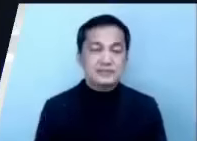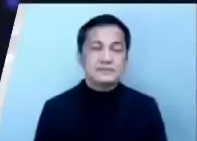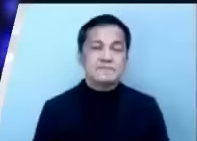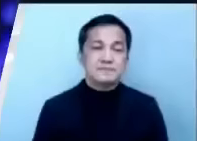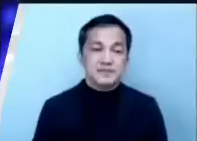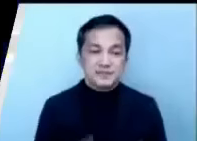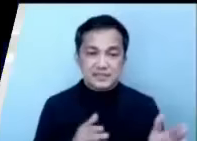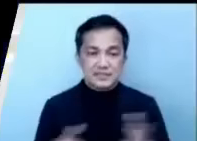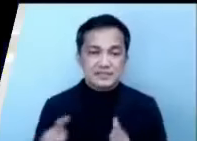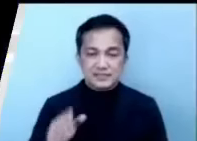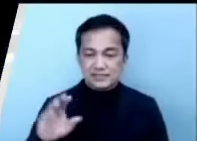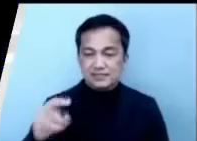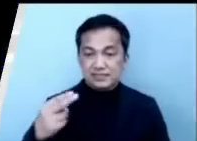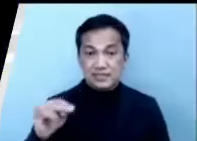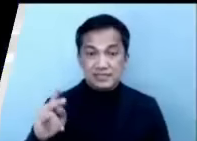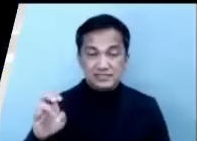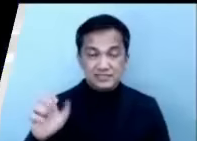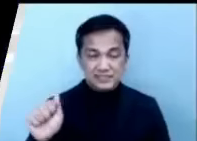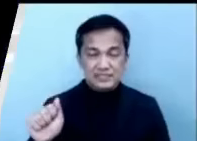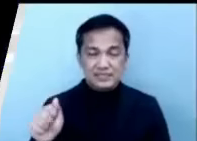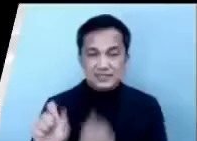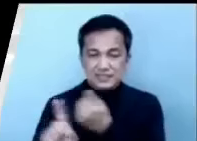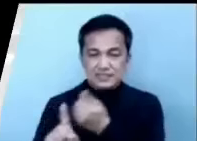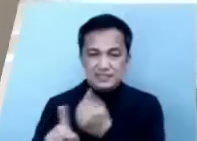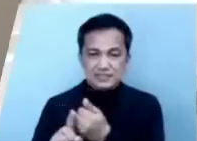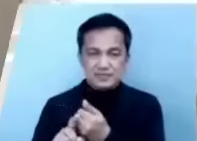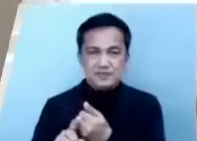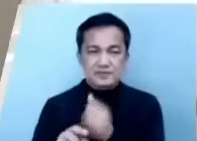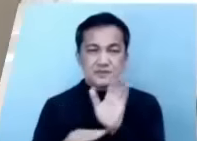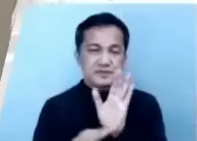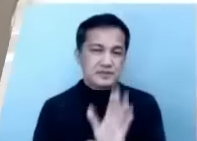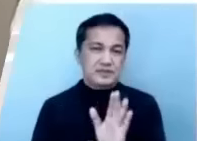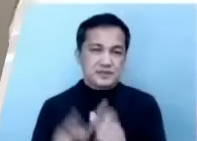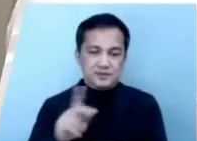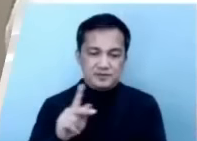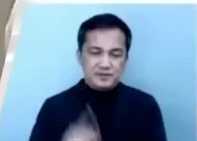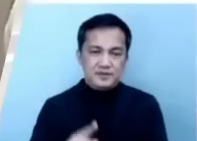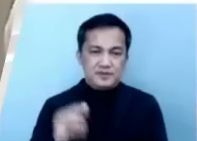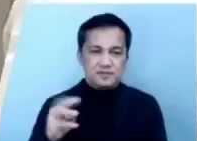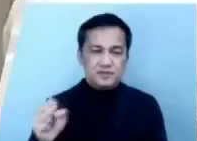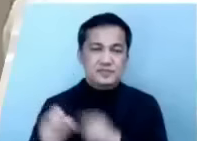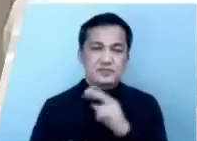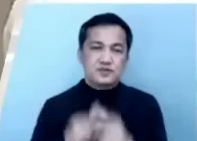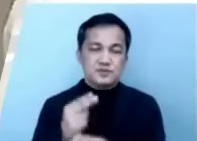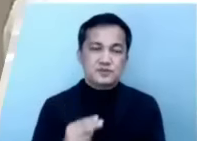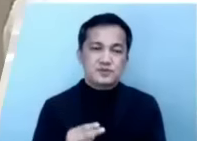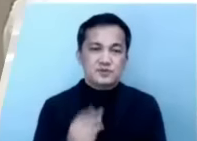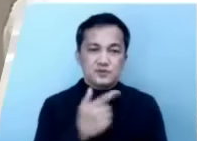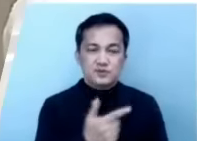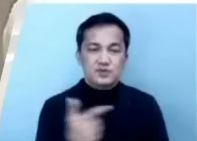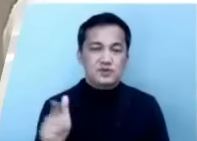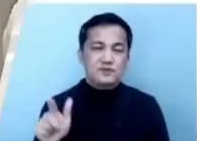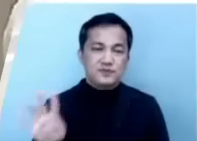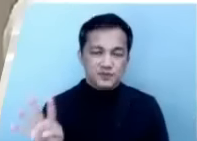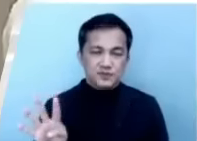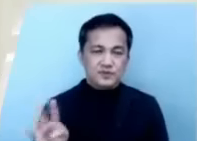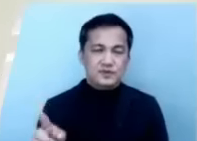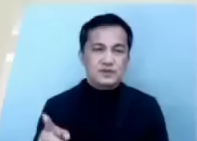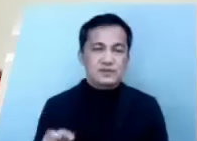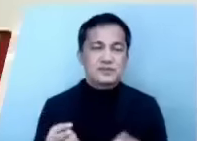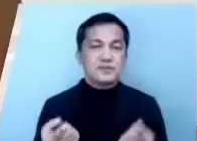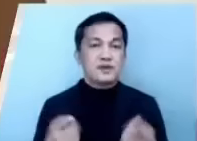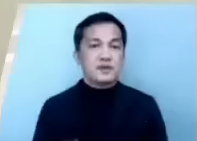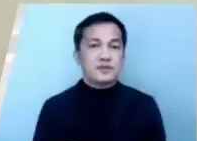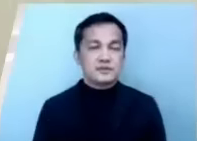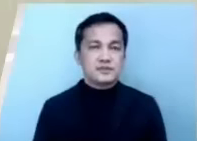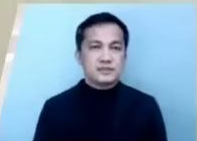Chelsea ang sarili sa pagkatawan sa Pilipinas sa Miss Universe 2024 na idadaos sa